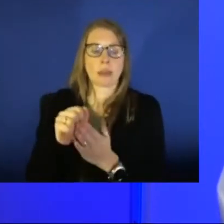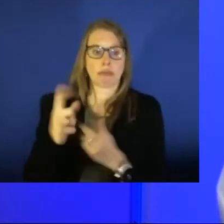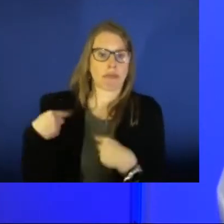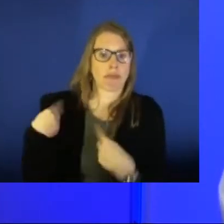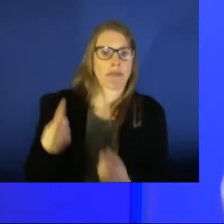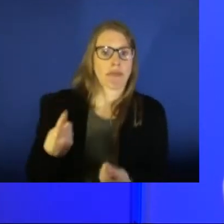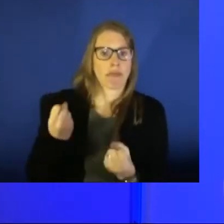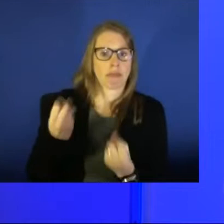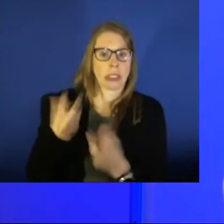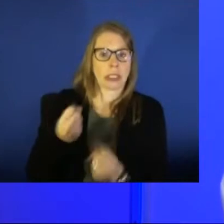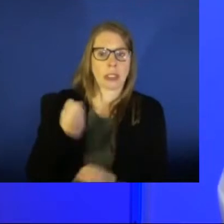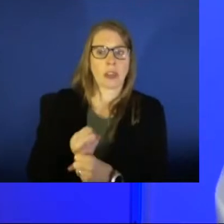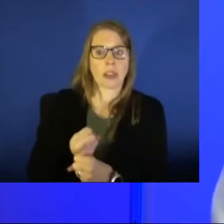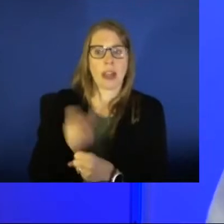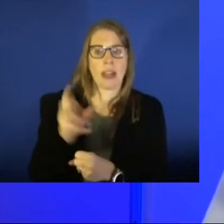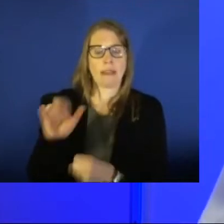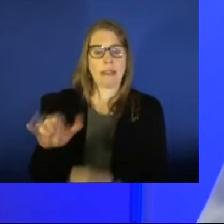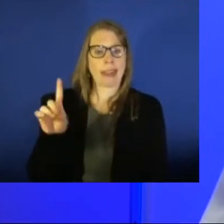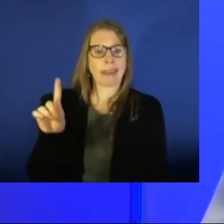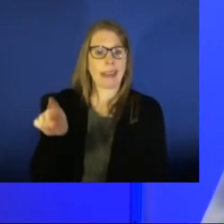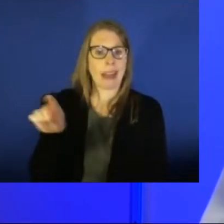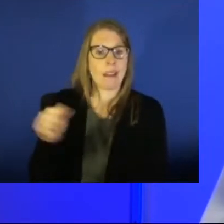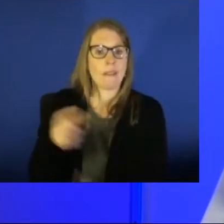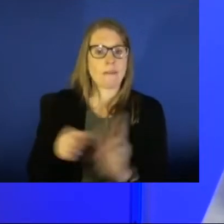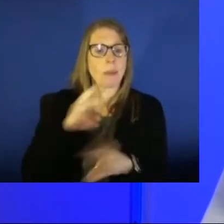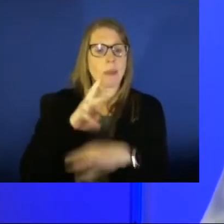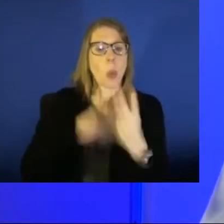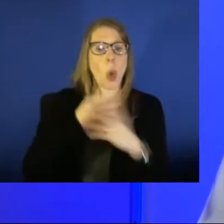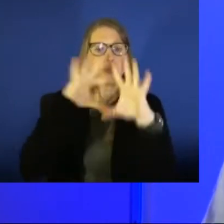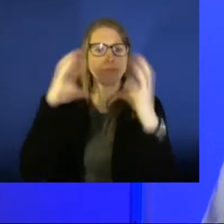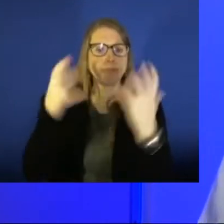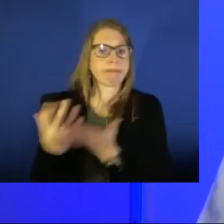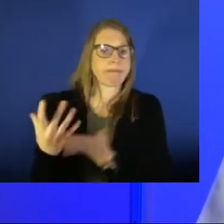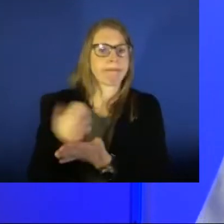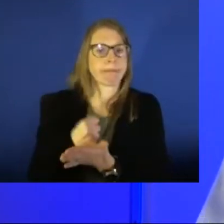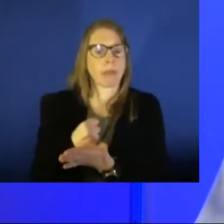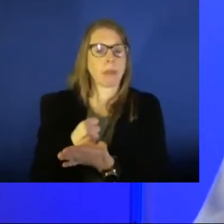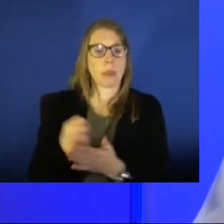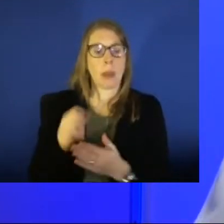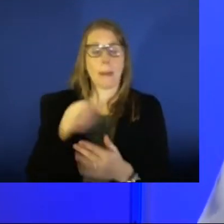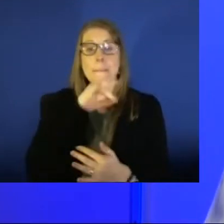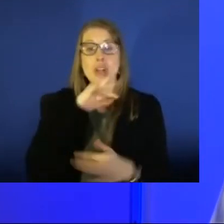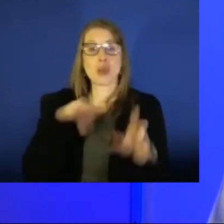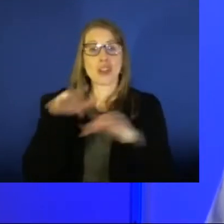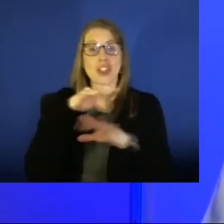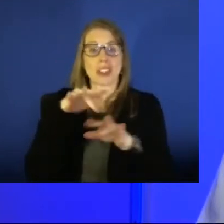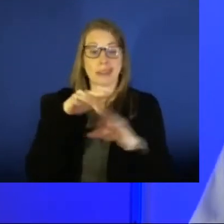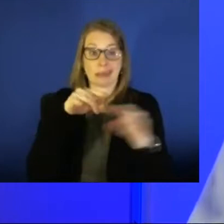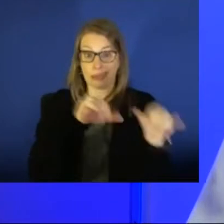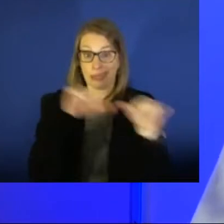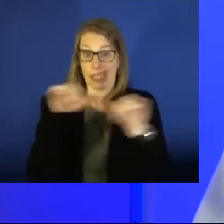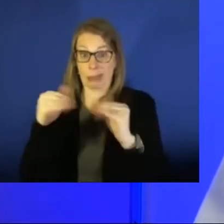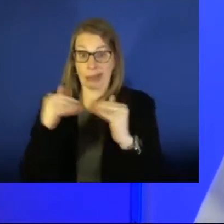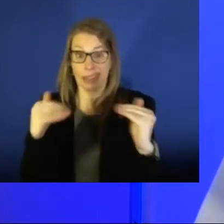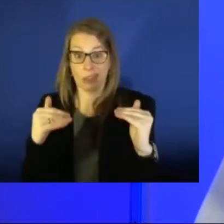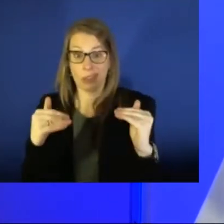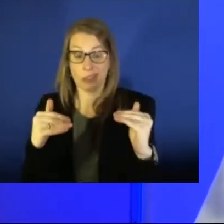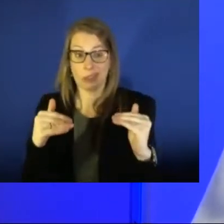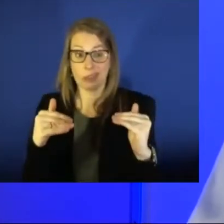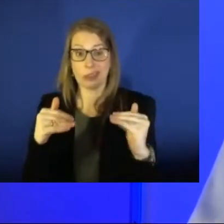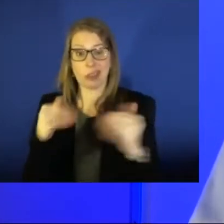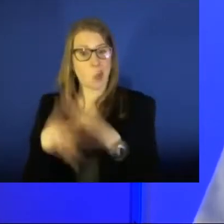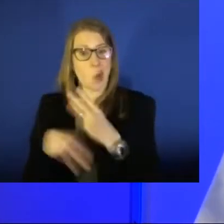and that data comes from worldwide. And certainly pollution in this country is not at the same level as it is worldwide,